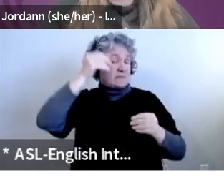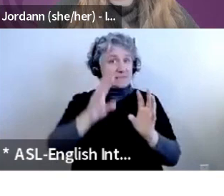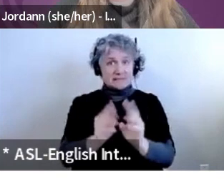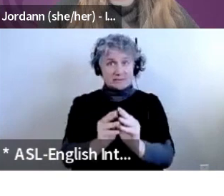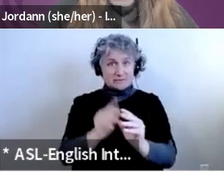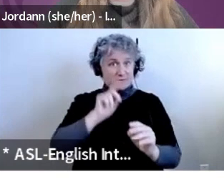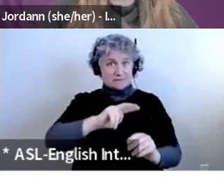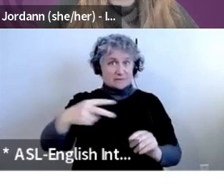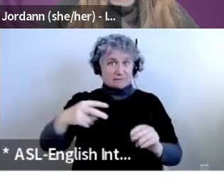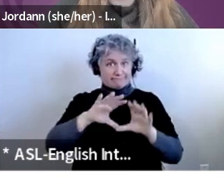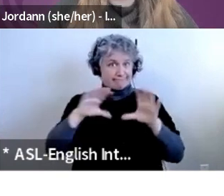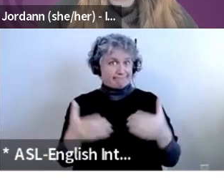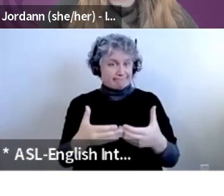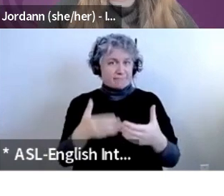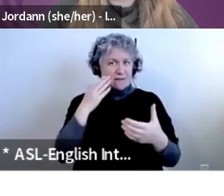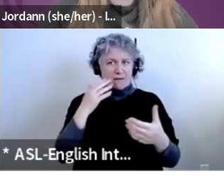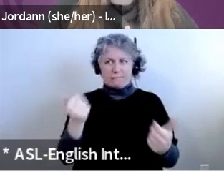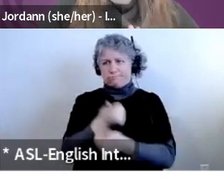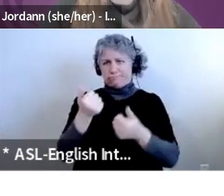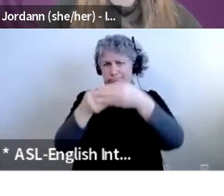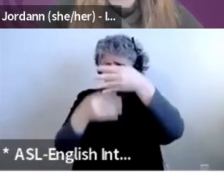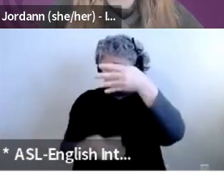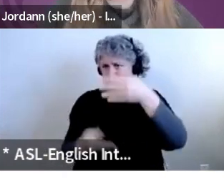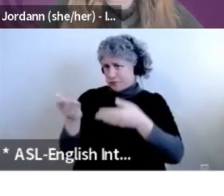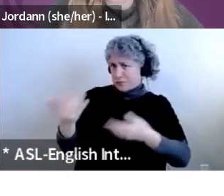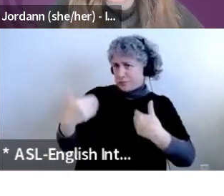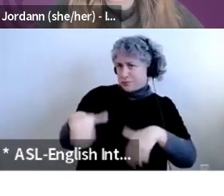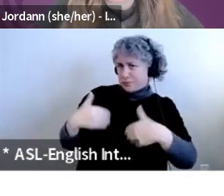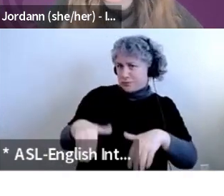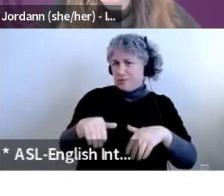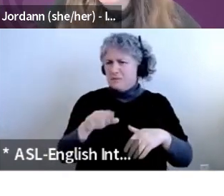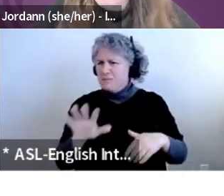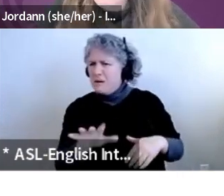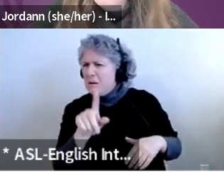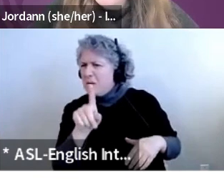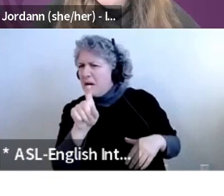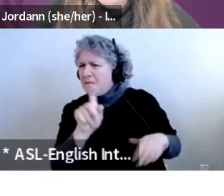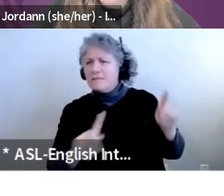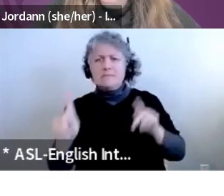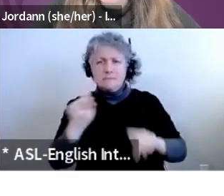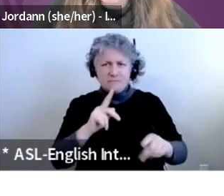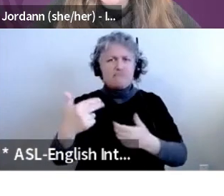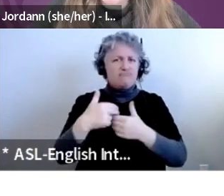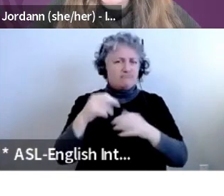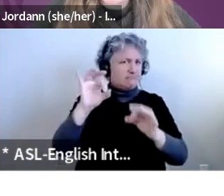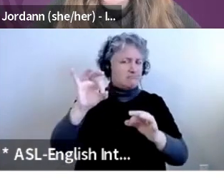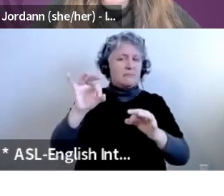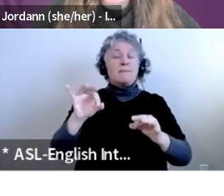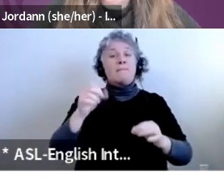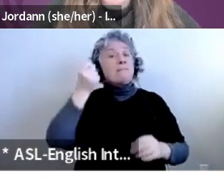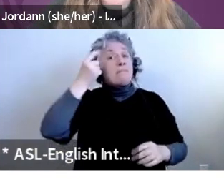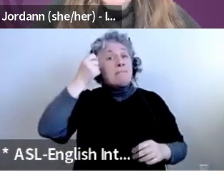will notice that there are lots of folks on the call today joining us, which is wonderful. We have about 100 people here today. Please note that